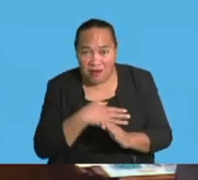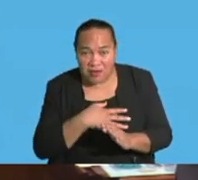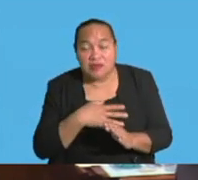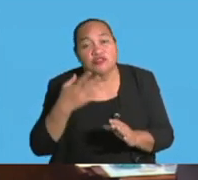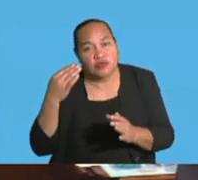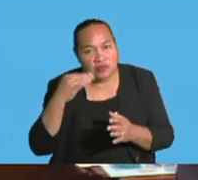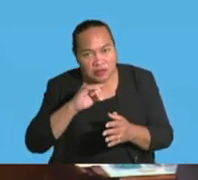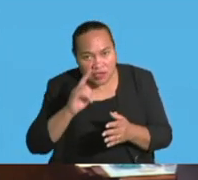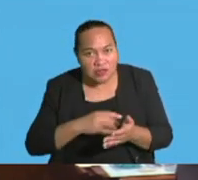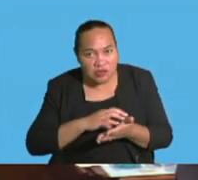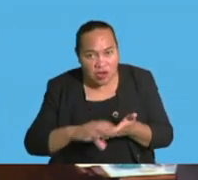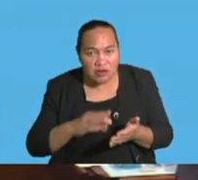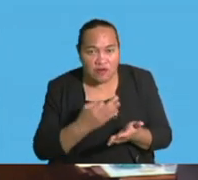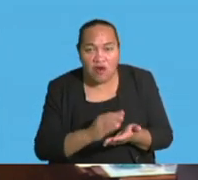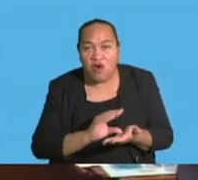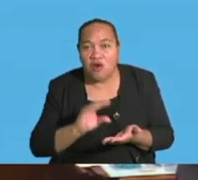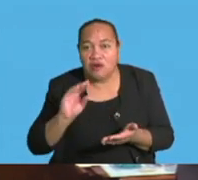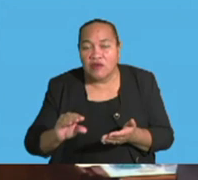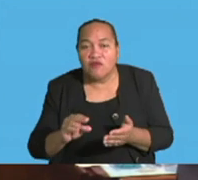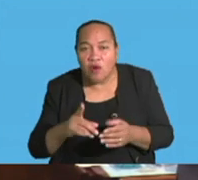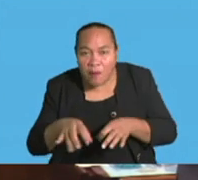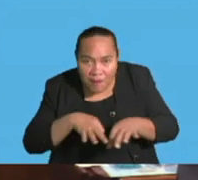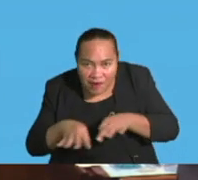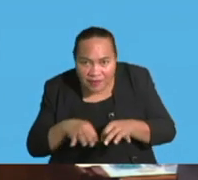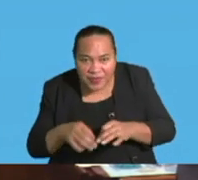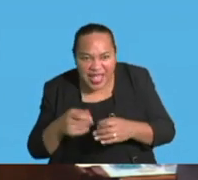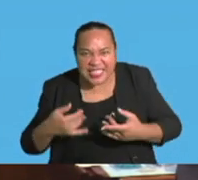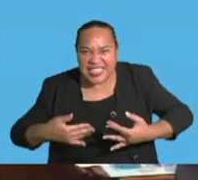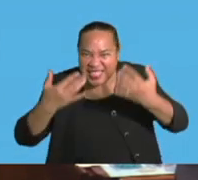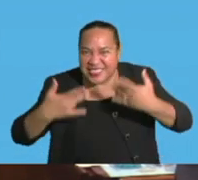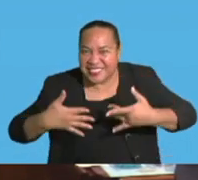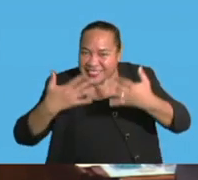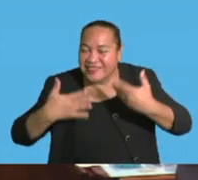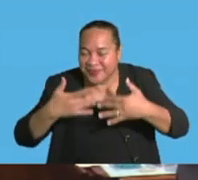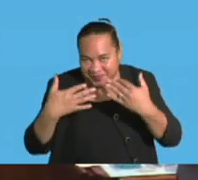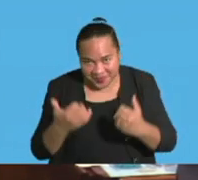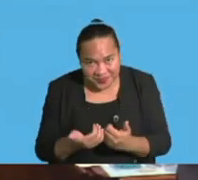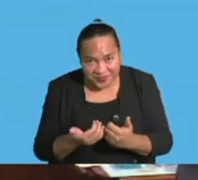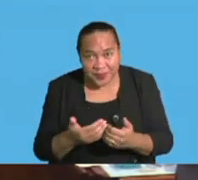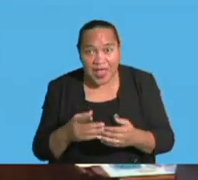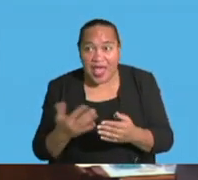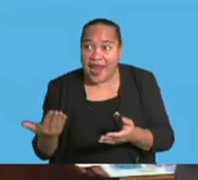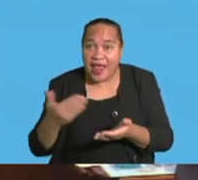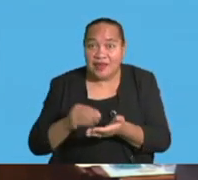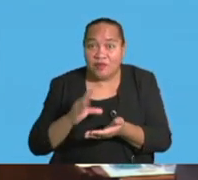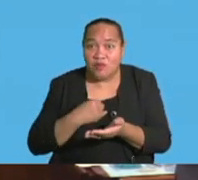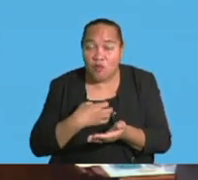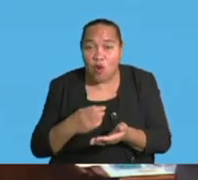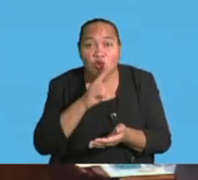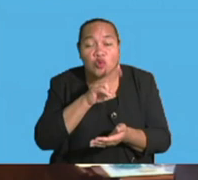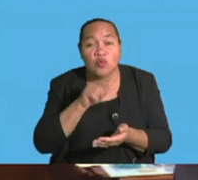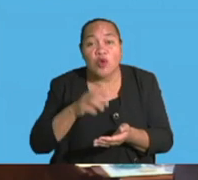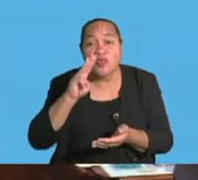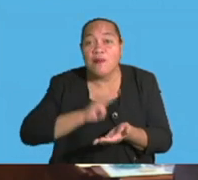been allocated for economic policy planning and statistics under Program 1. An additional $2.3 million